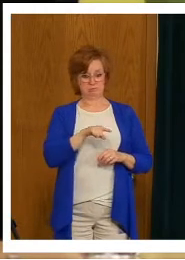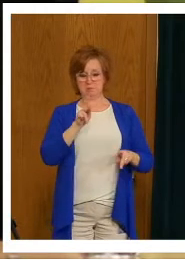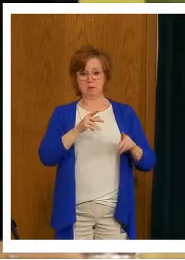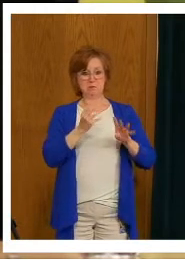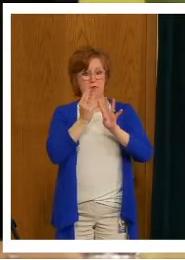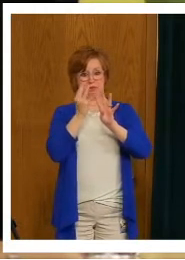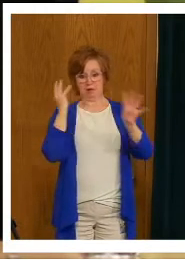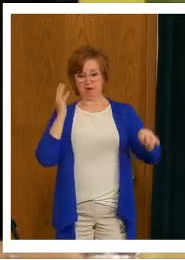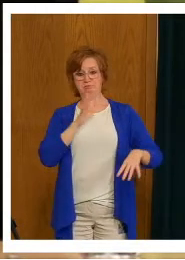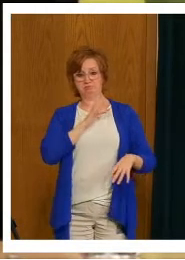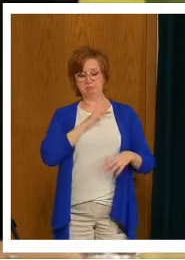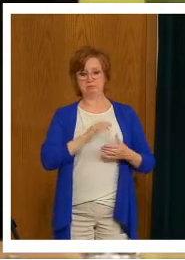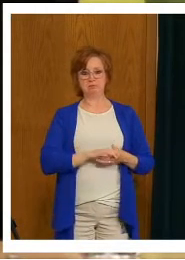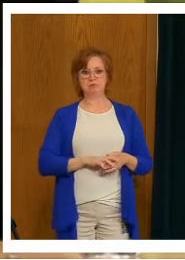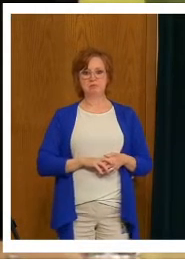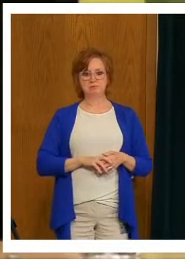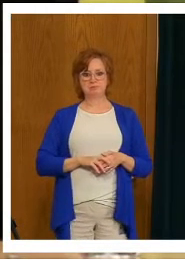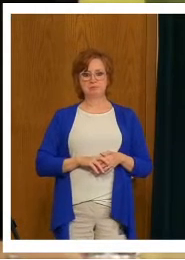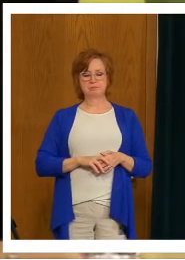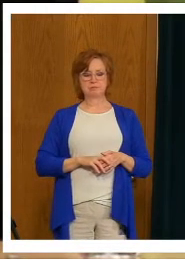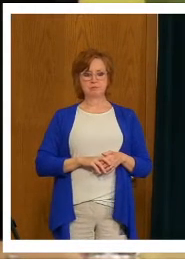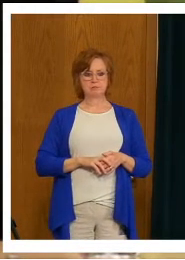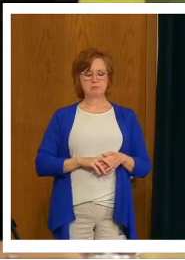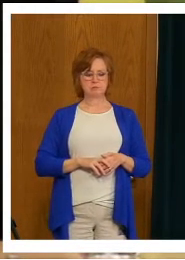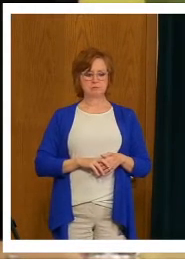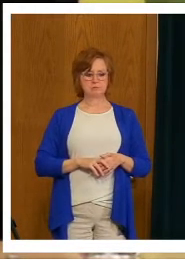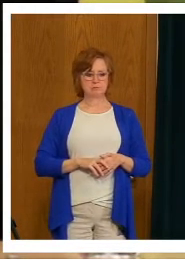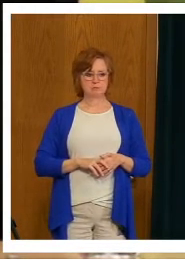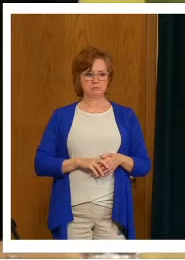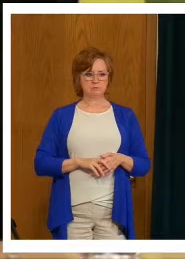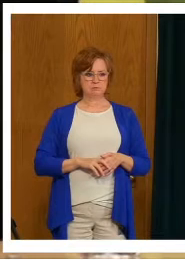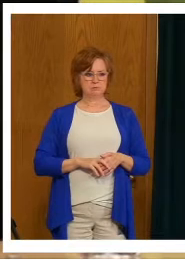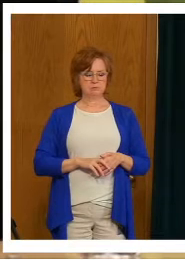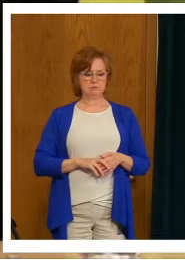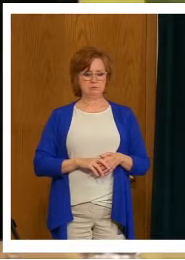to Dr. Shahab has mentioned this many times, and I would ask our